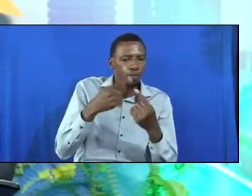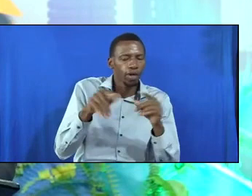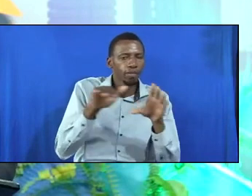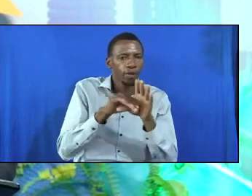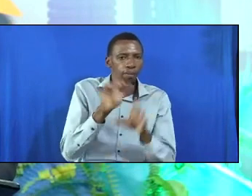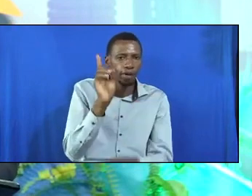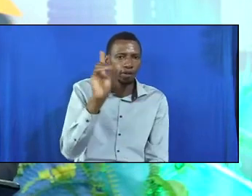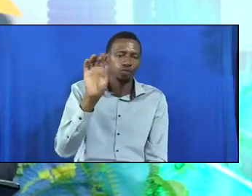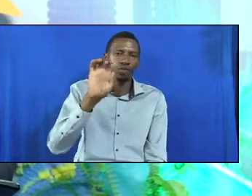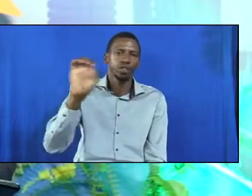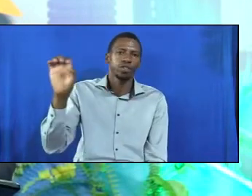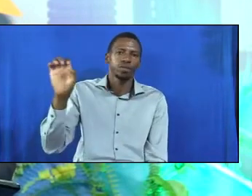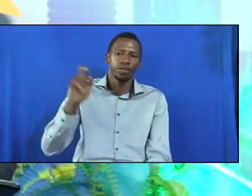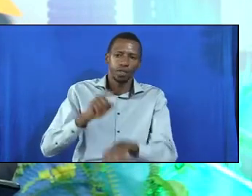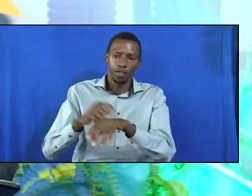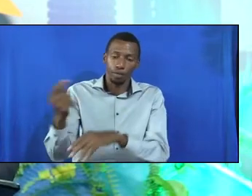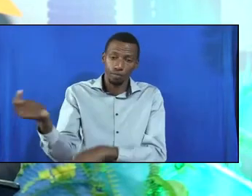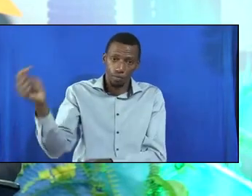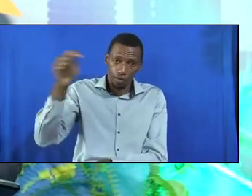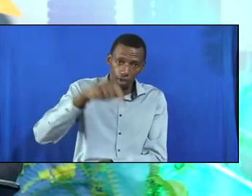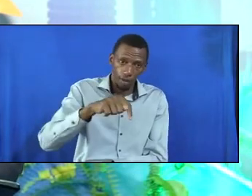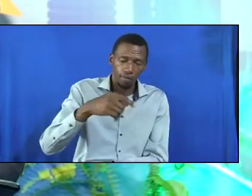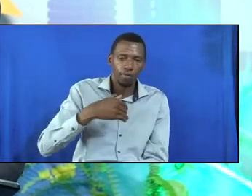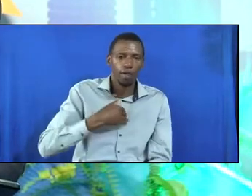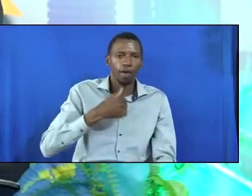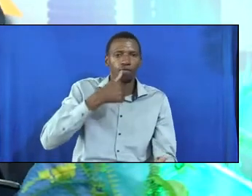came, he had a letter.